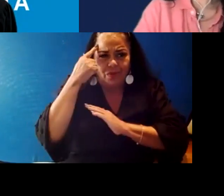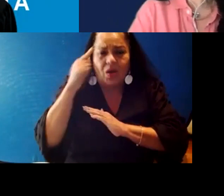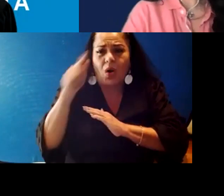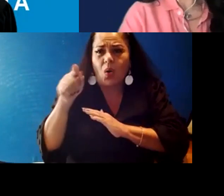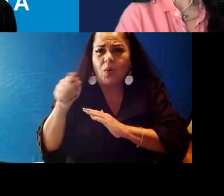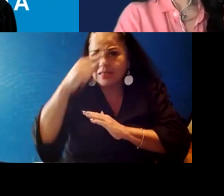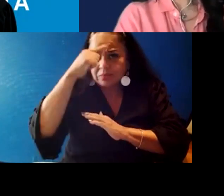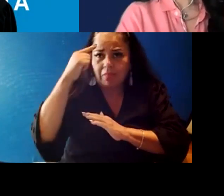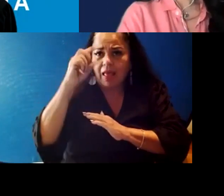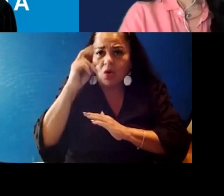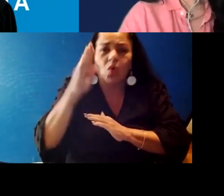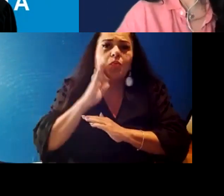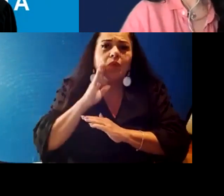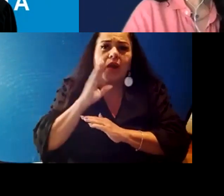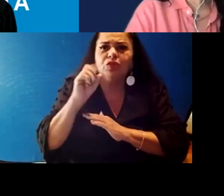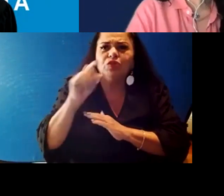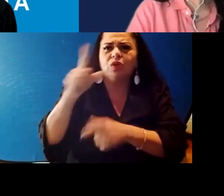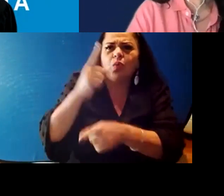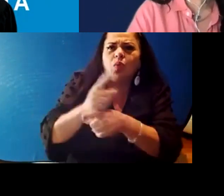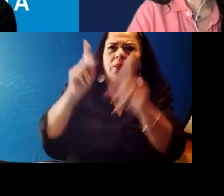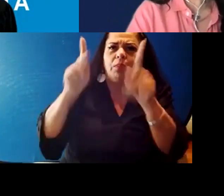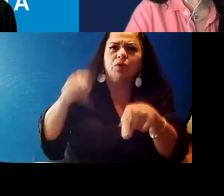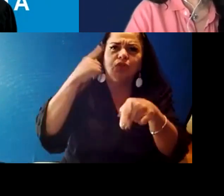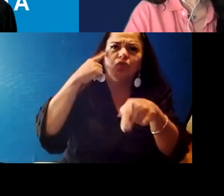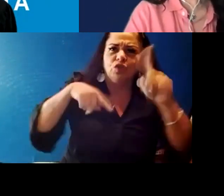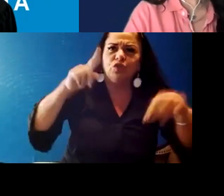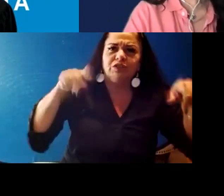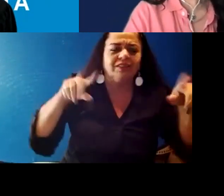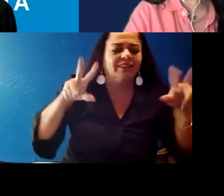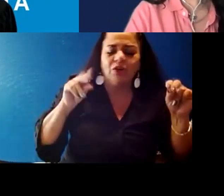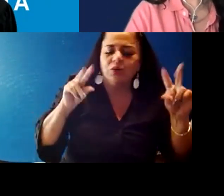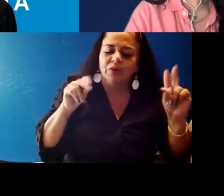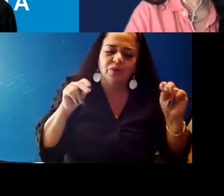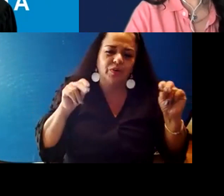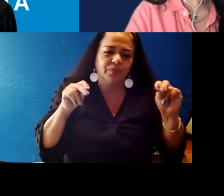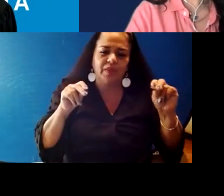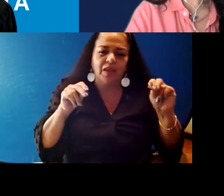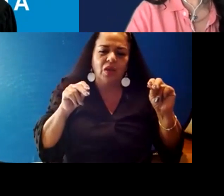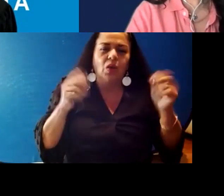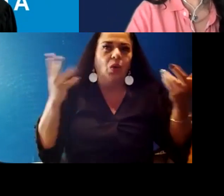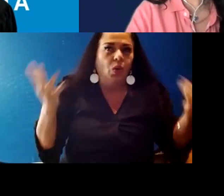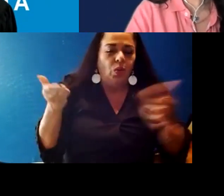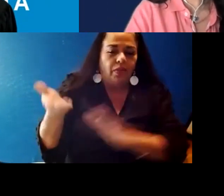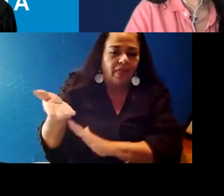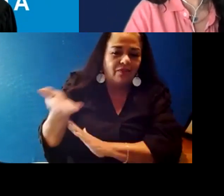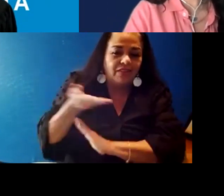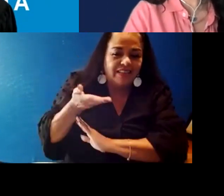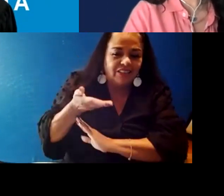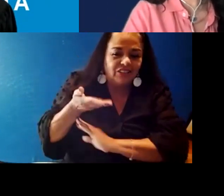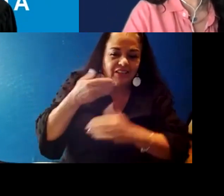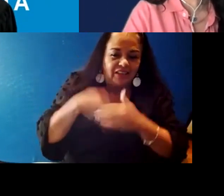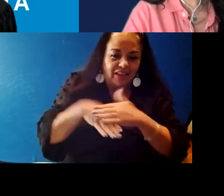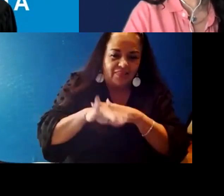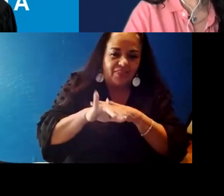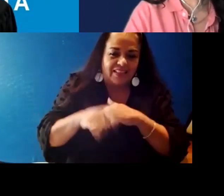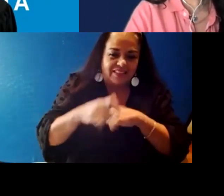this. Right. No, I mean, I think, you know, getting the invitation in, this is again, like the time it takes